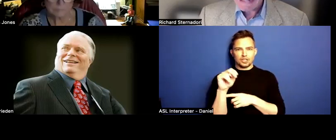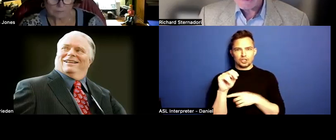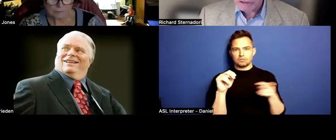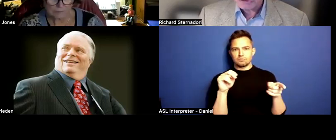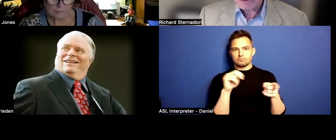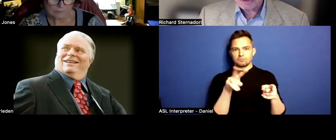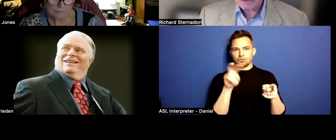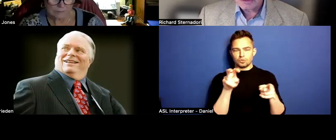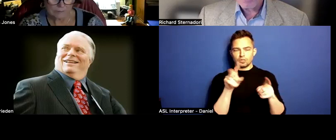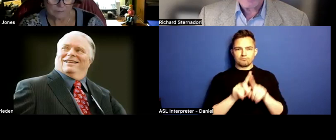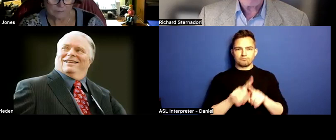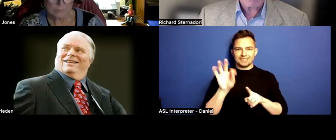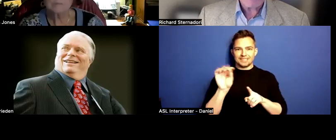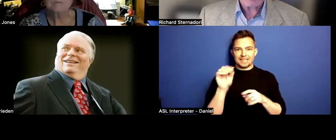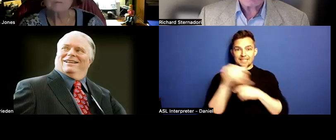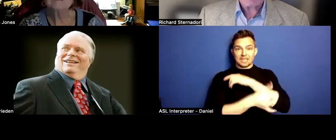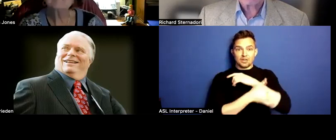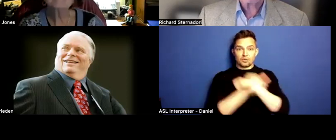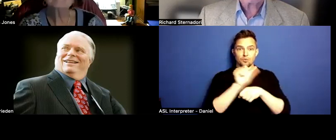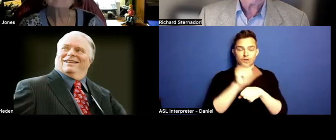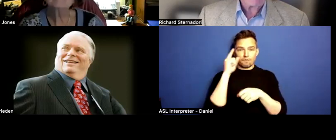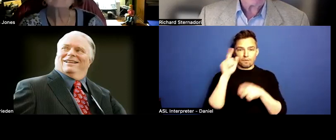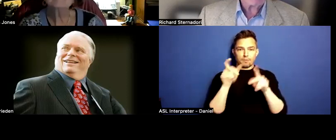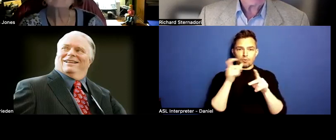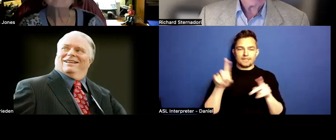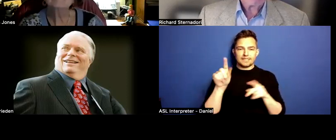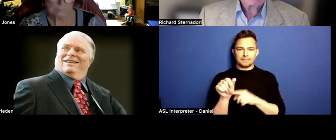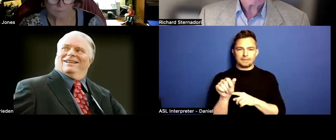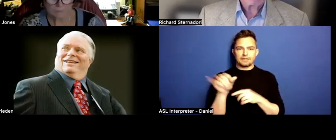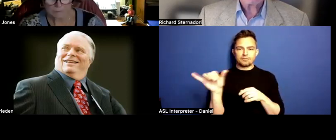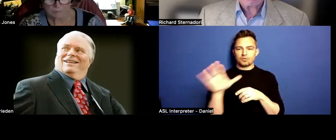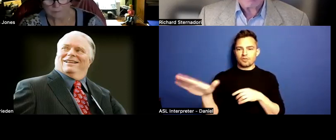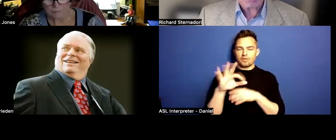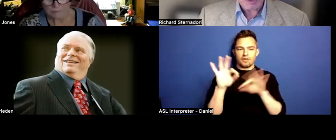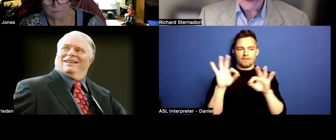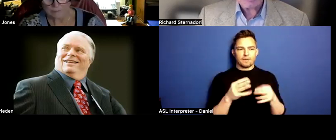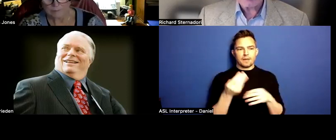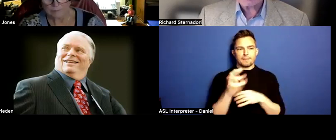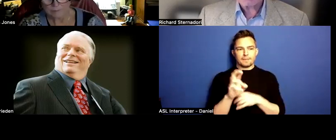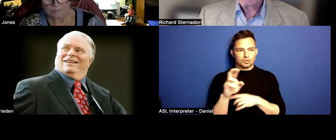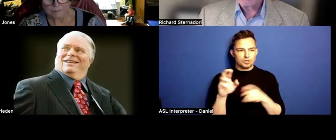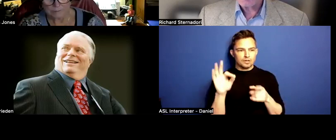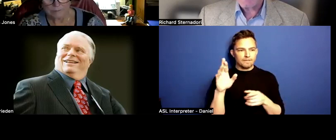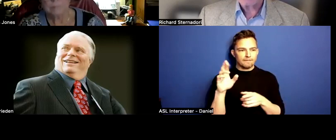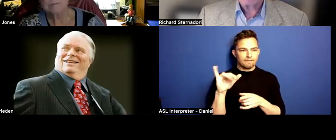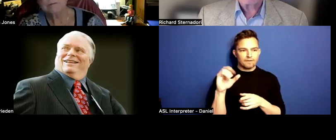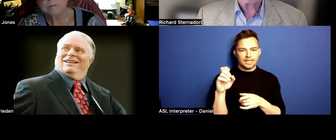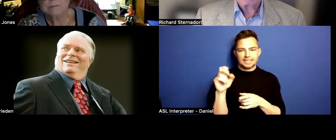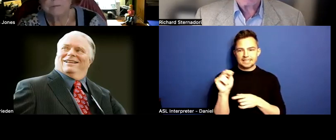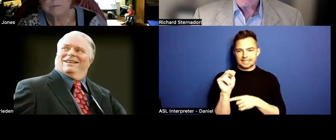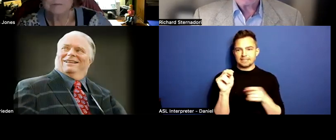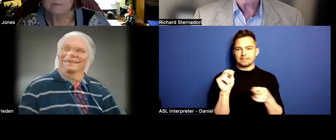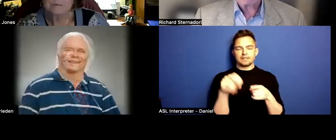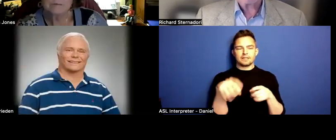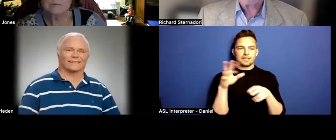in 90 countries working for persons with disabilities and their families. Mr. Frieden is a quadriplegic due to a spinal cord